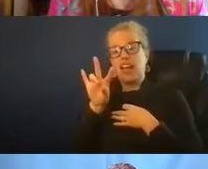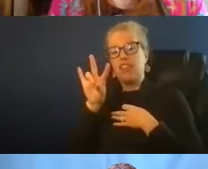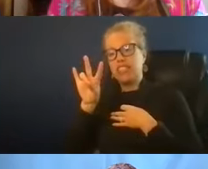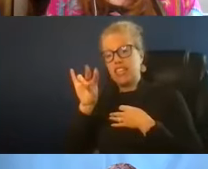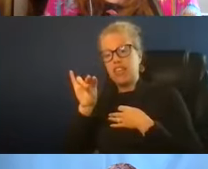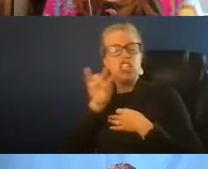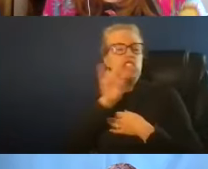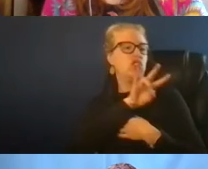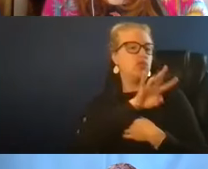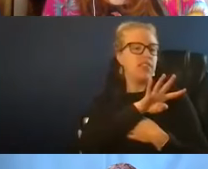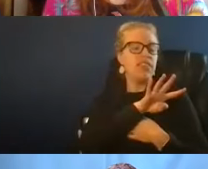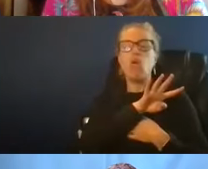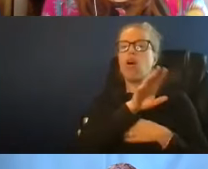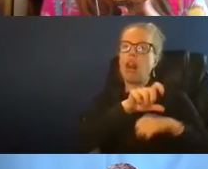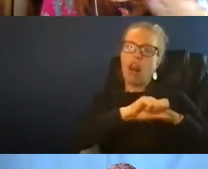way.